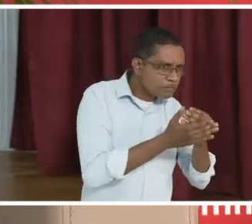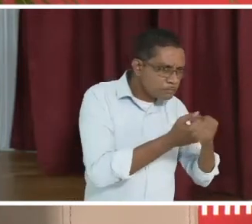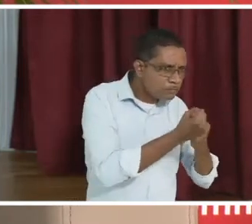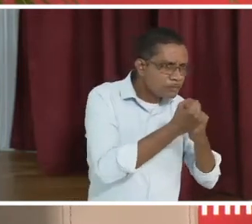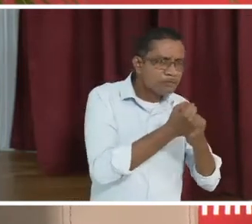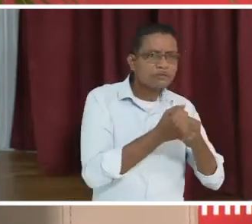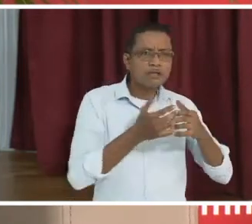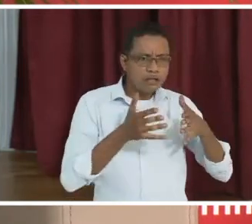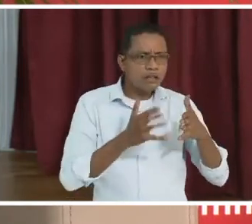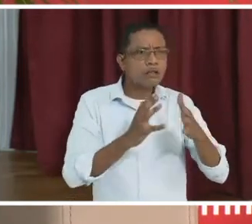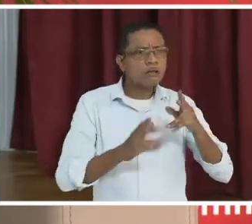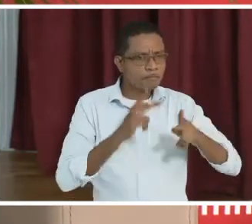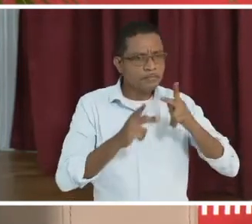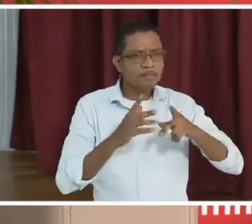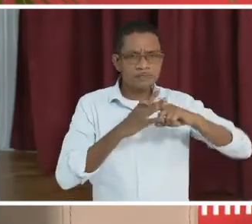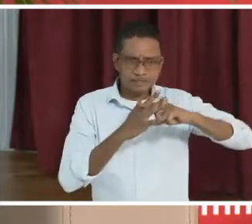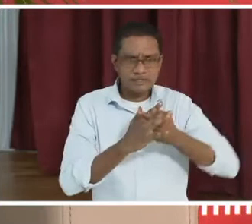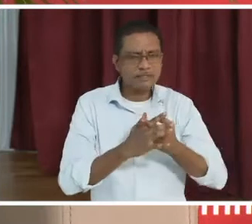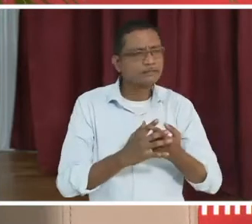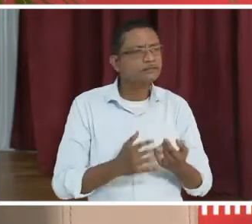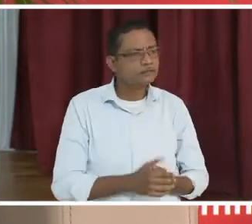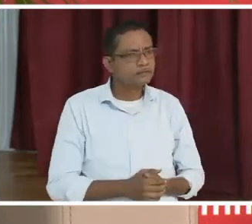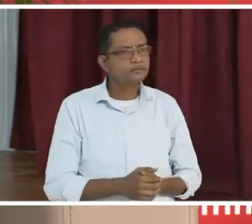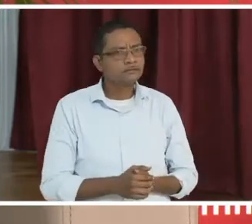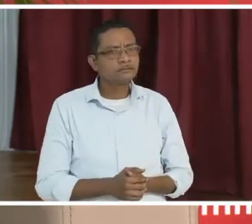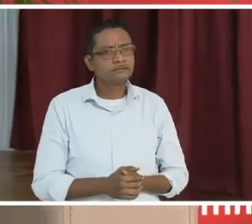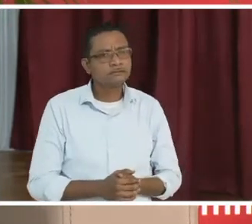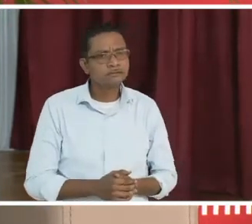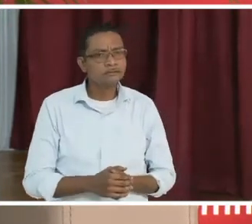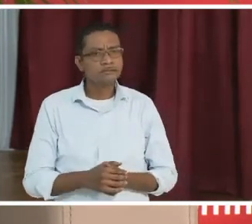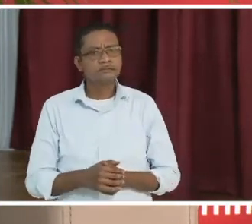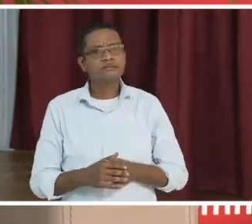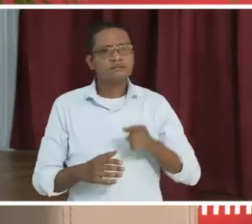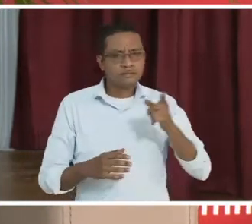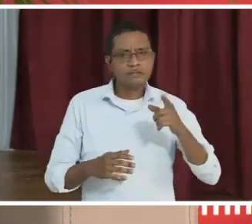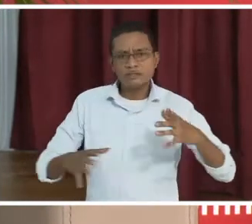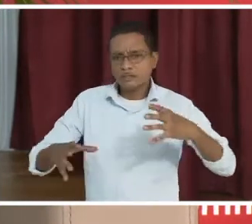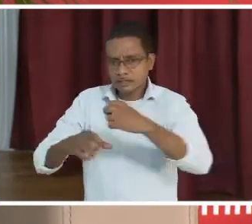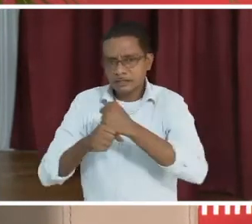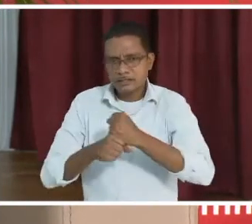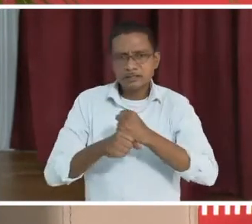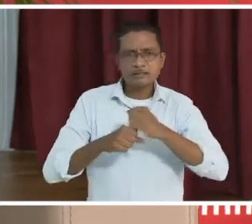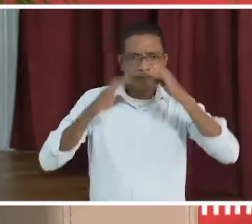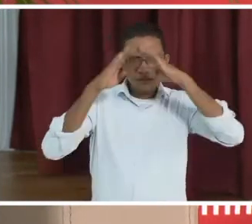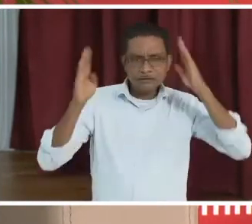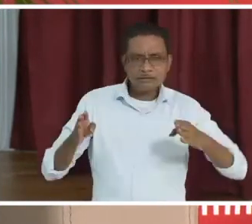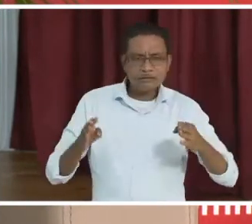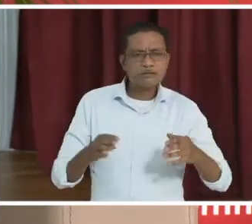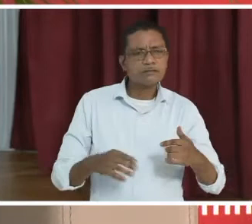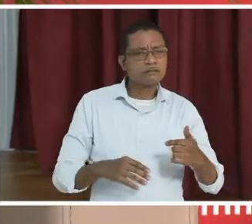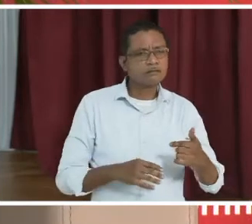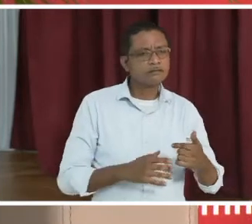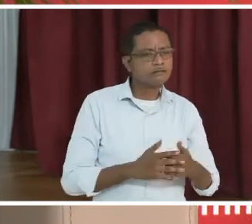status at the highest that you can qualify for, acquire property, and I say you graduate out of the program.